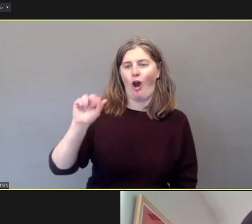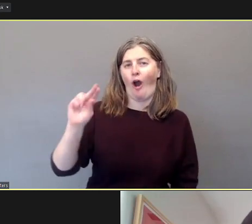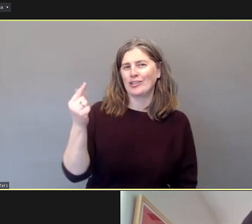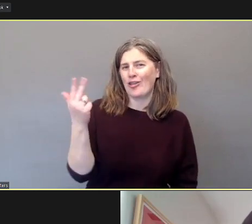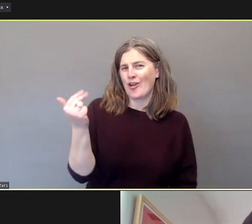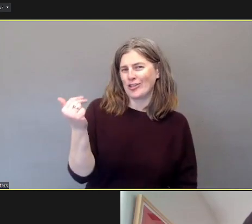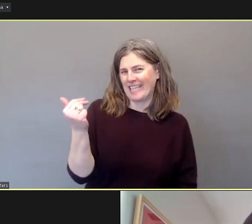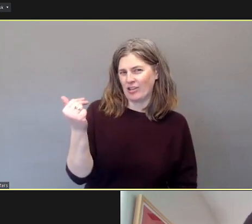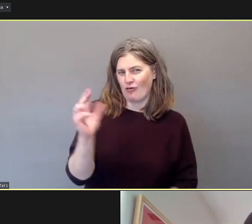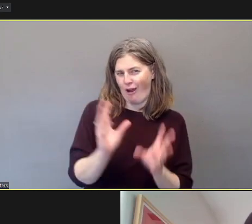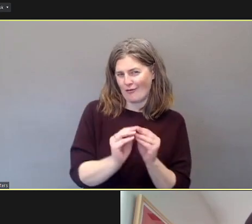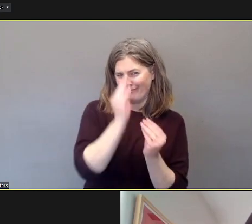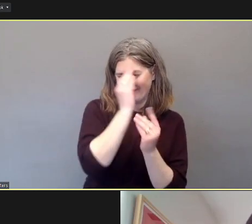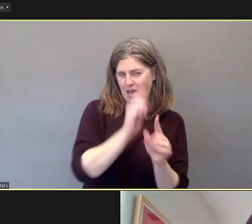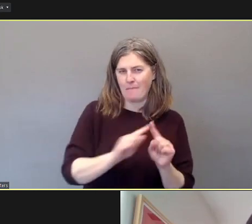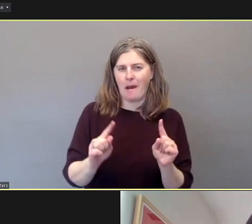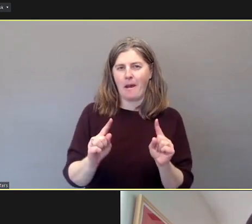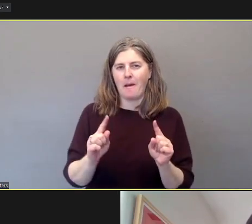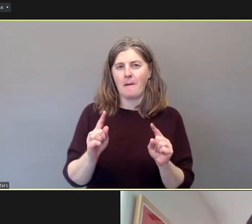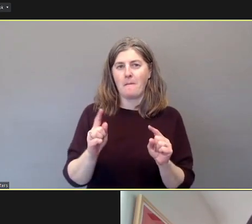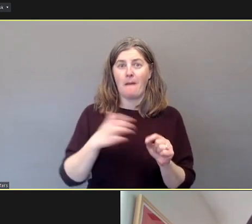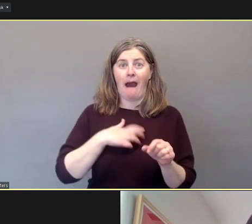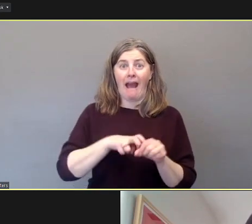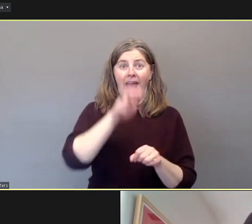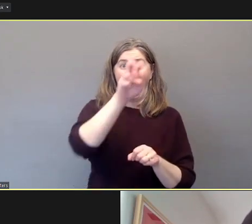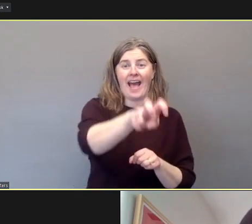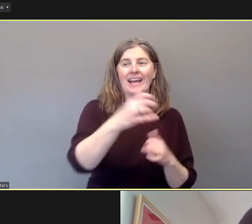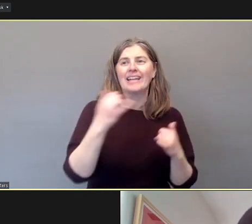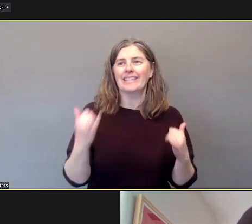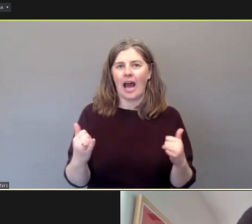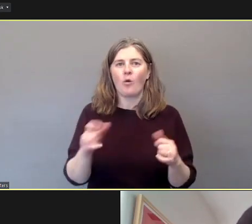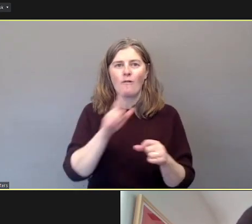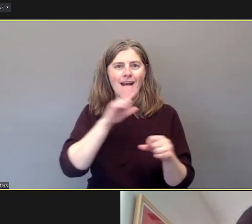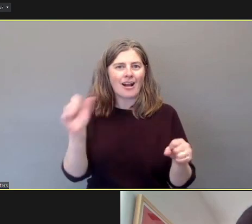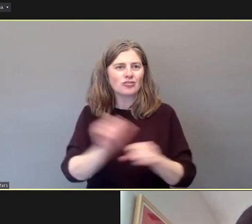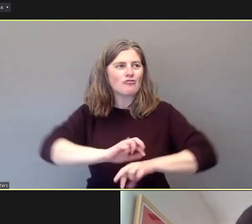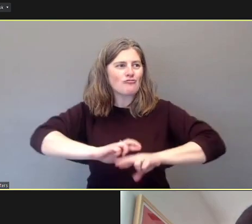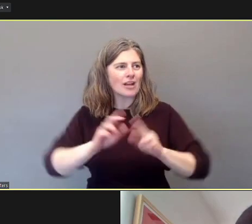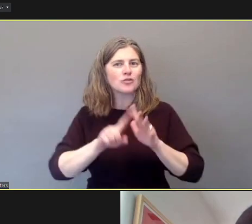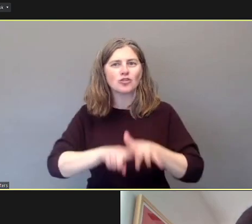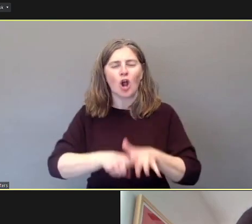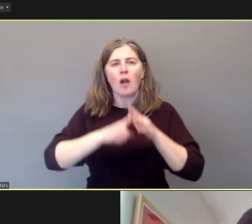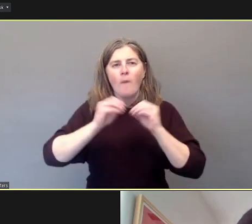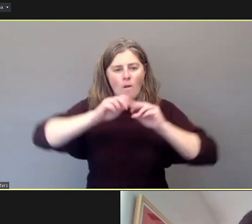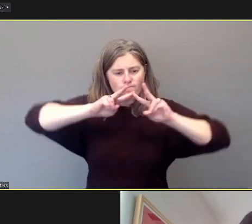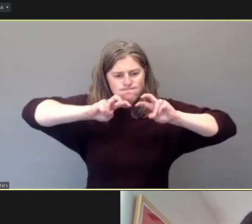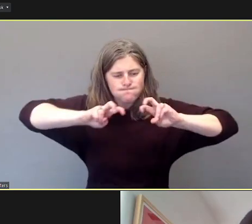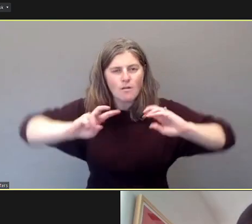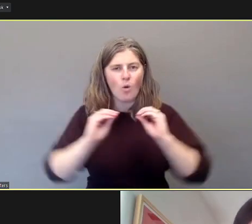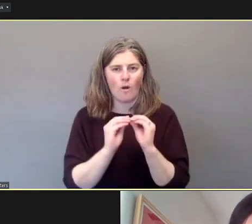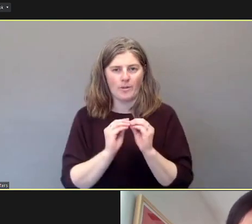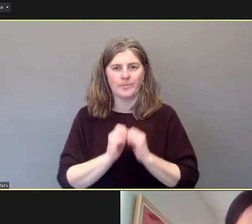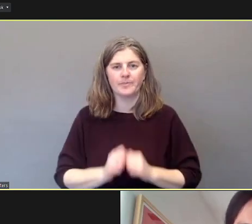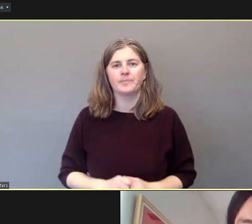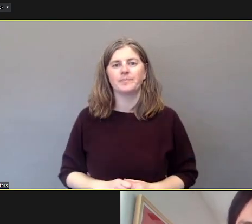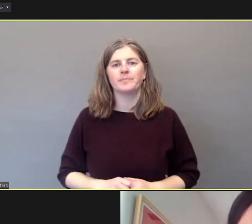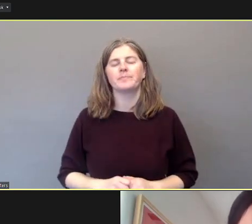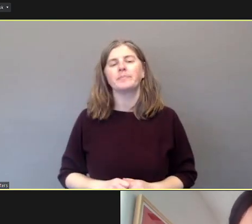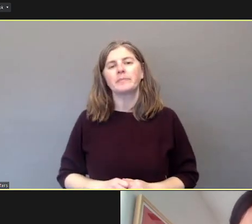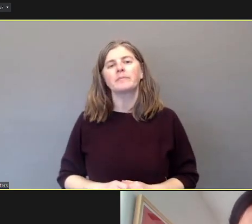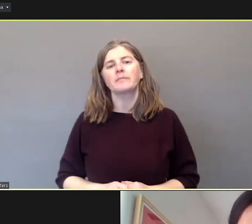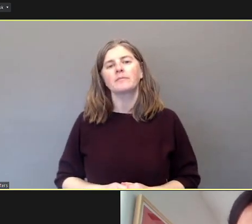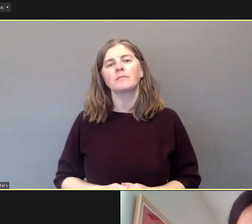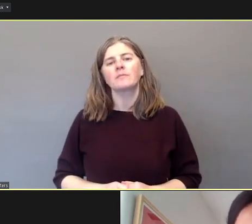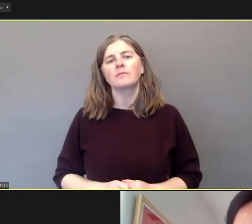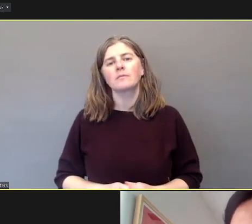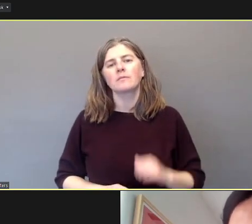it's an idea that I guess I was a little ahead of my time, and now we're actually in a point where we could start doing more of it. I think what I